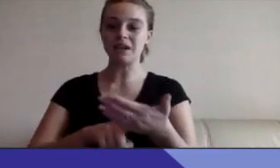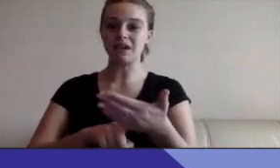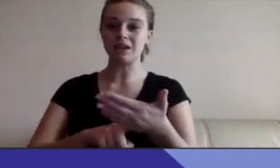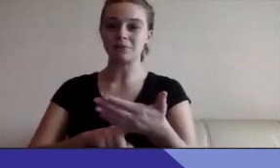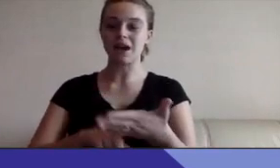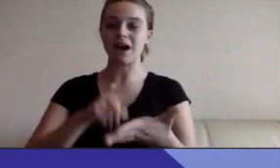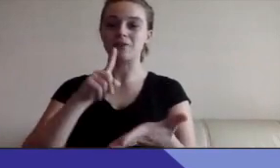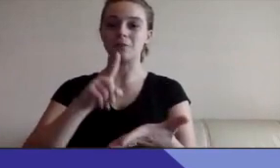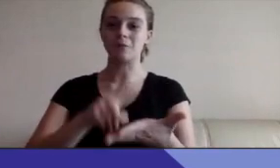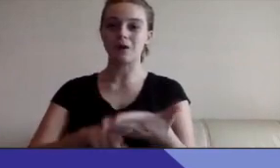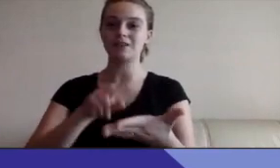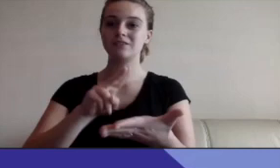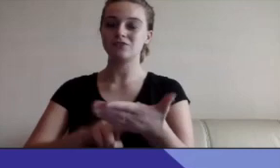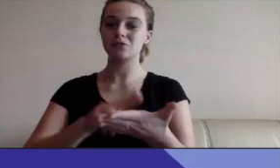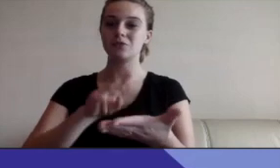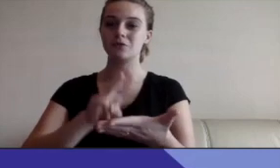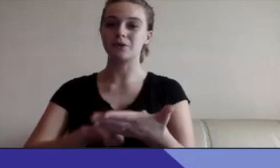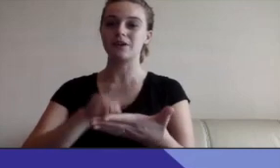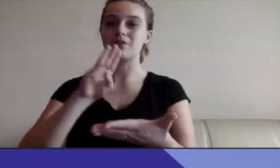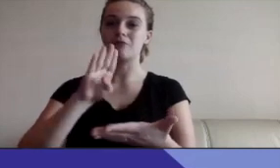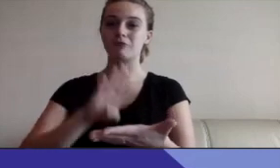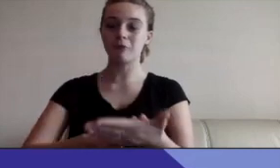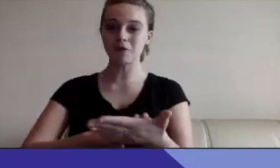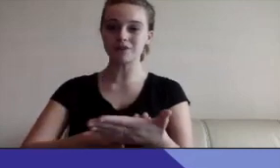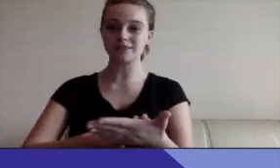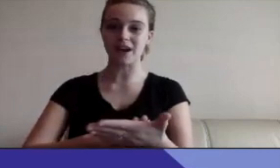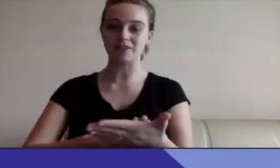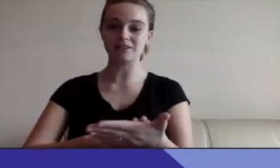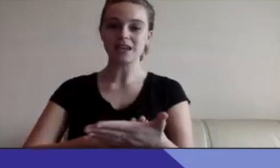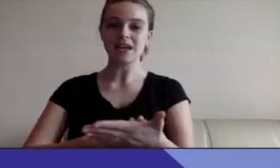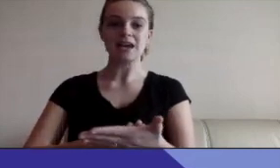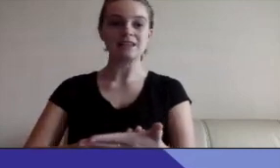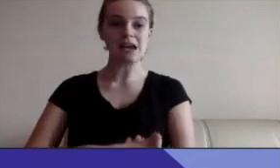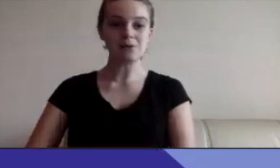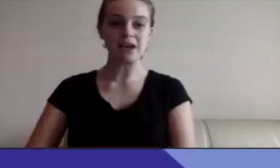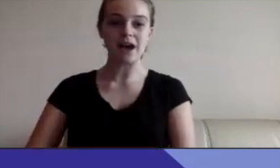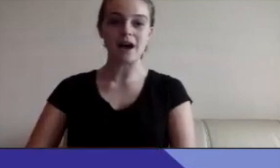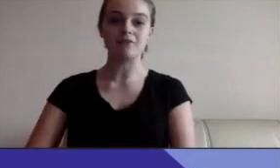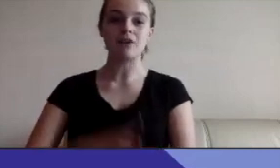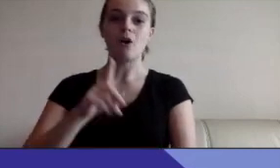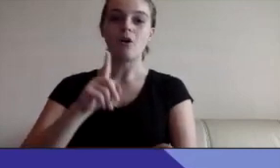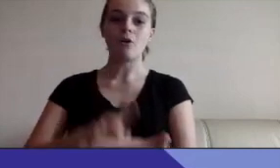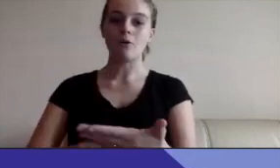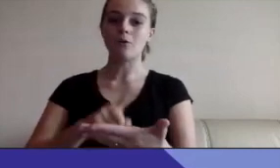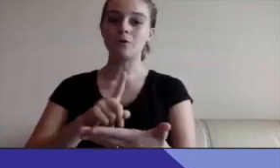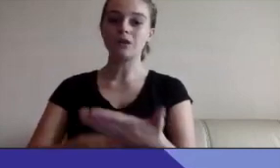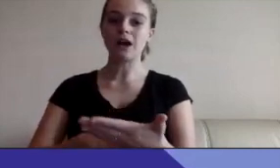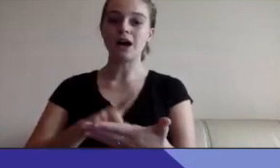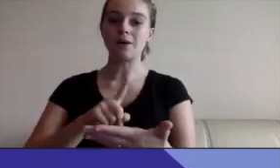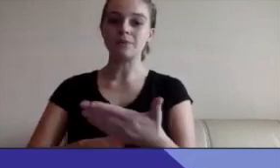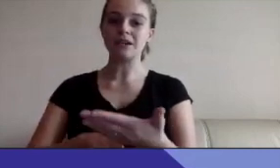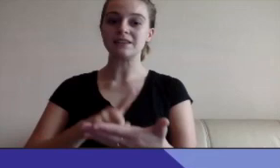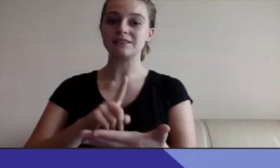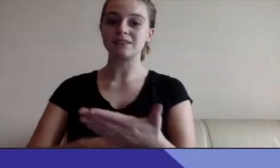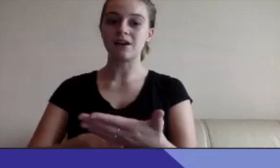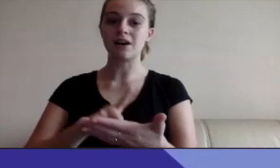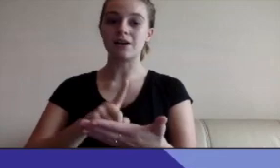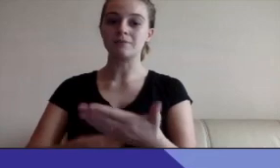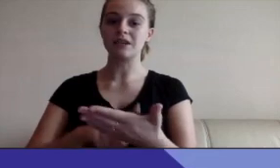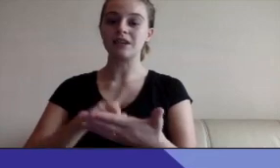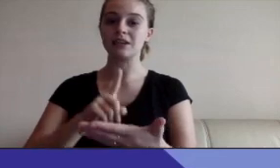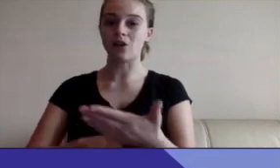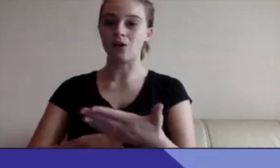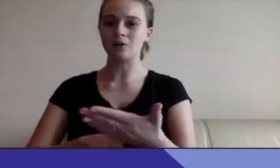amis we had one two three four sounds and now we have hola mis